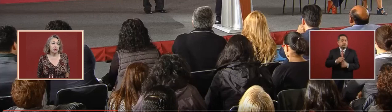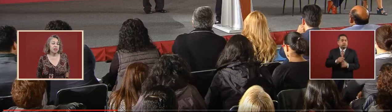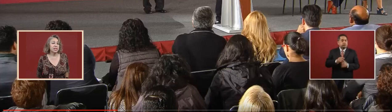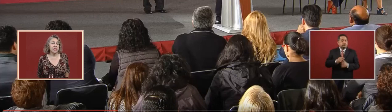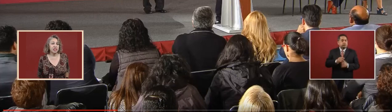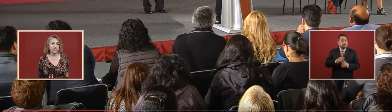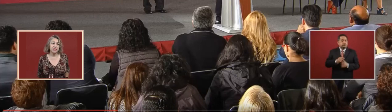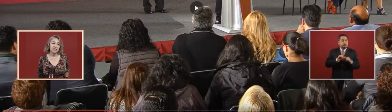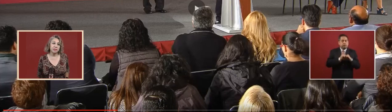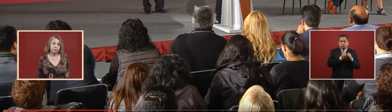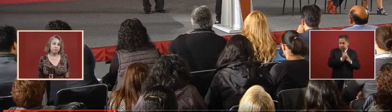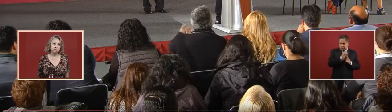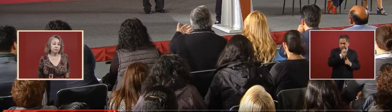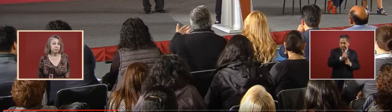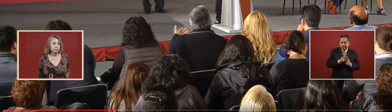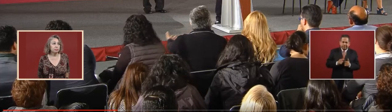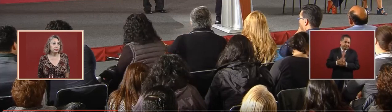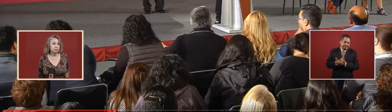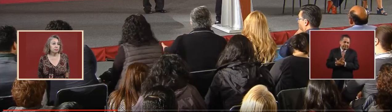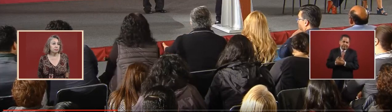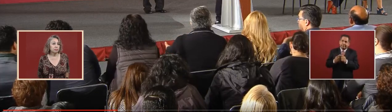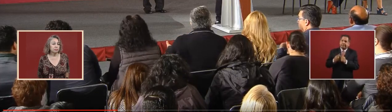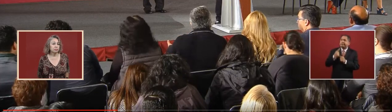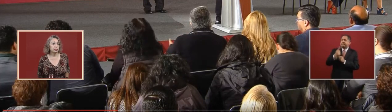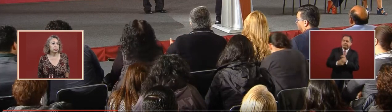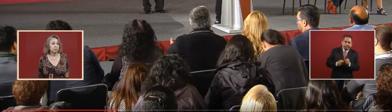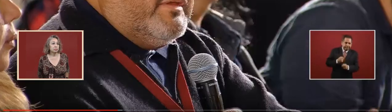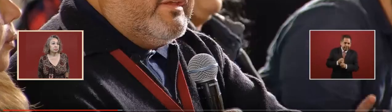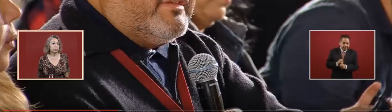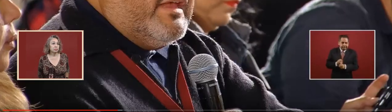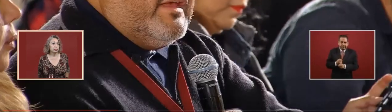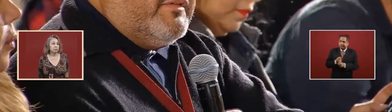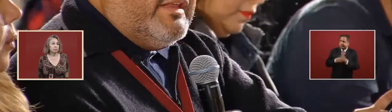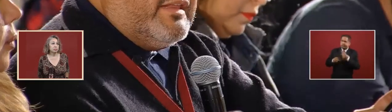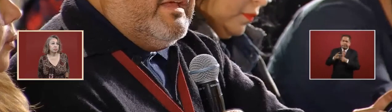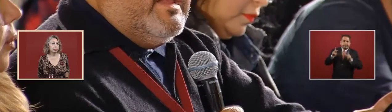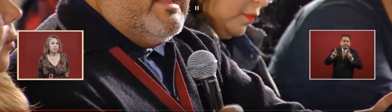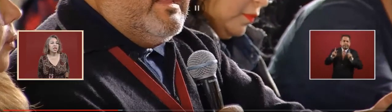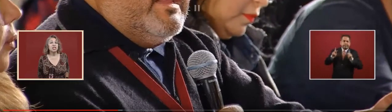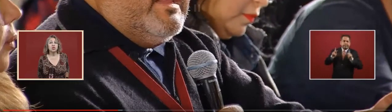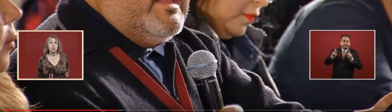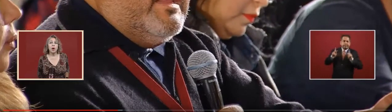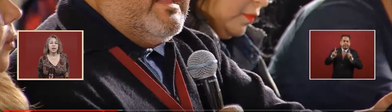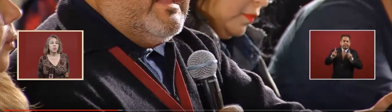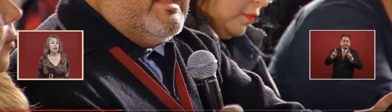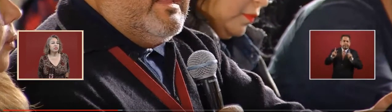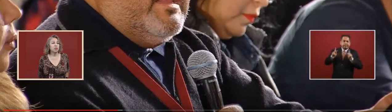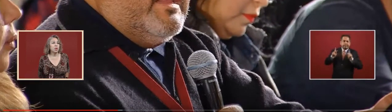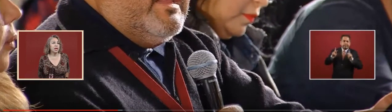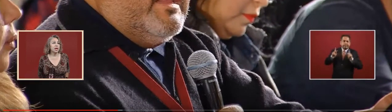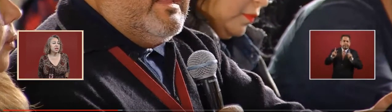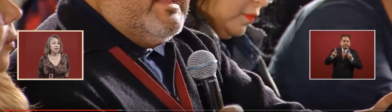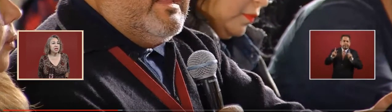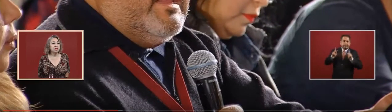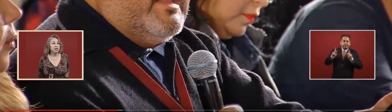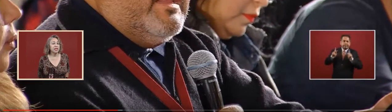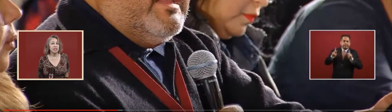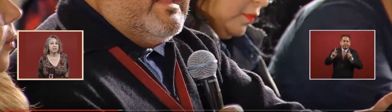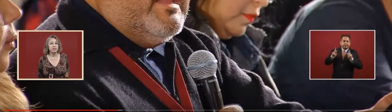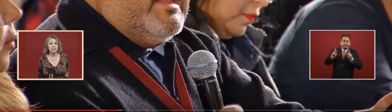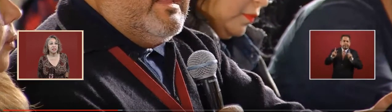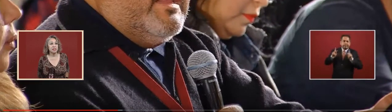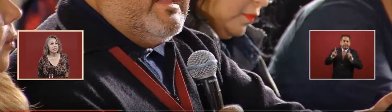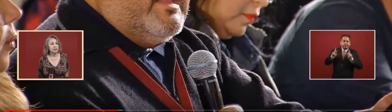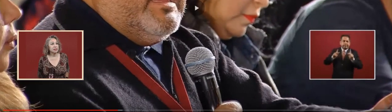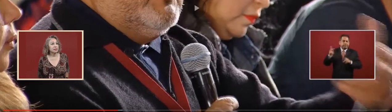civil organizations. ¿Por qué esperar un año para recibir esta visita? So why do we have to wait a year to get